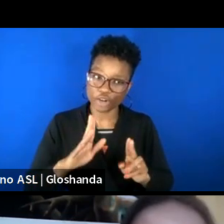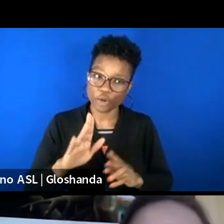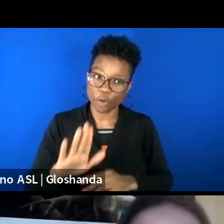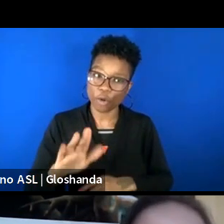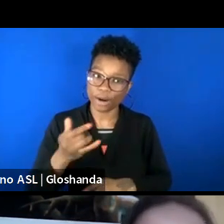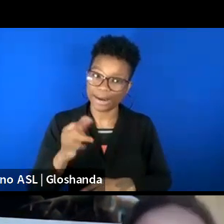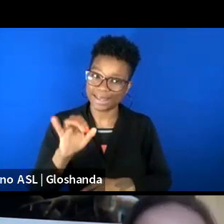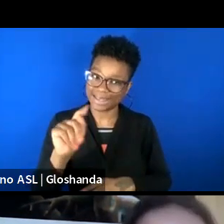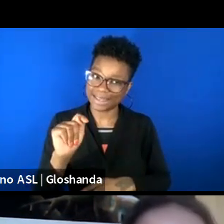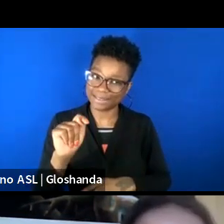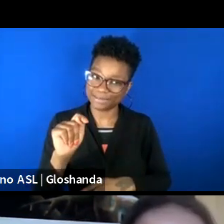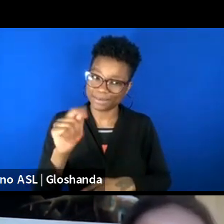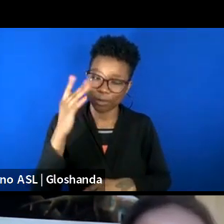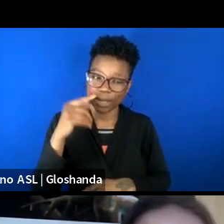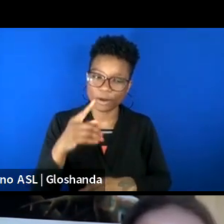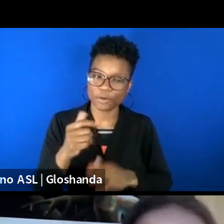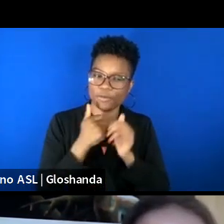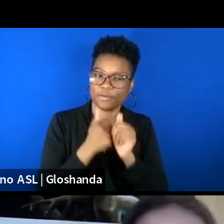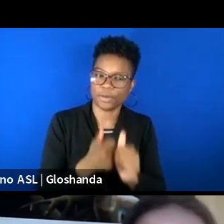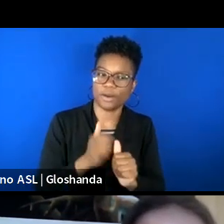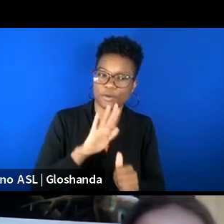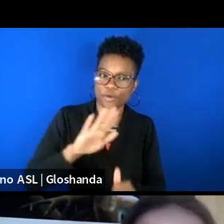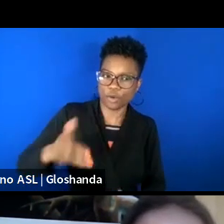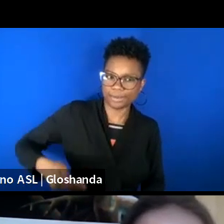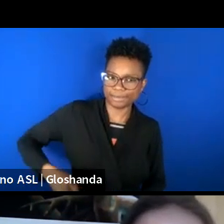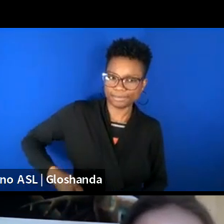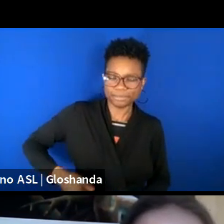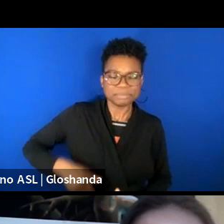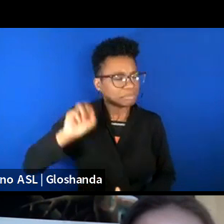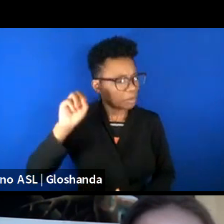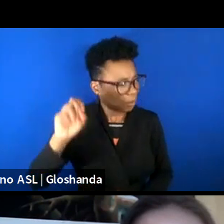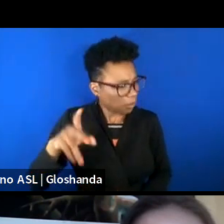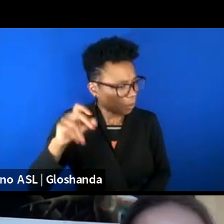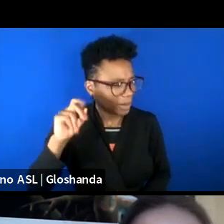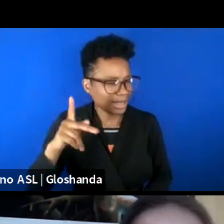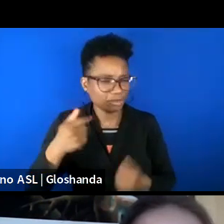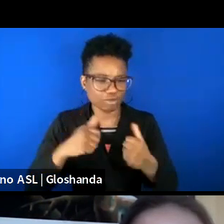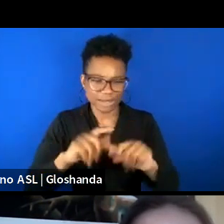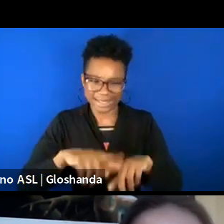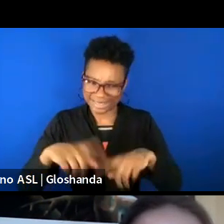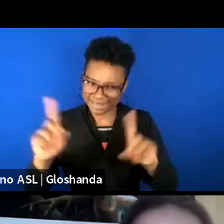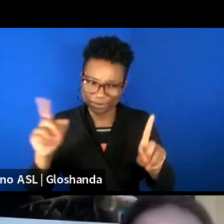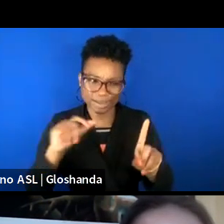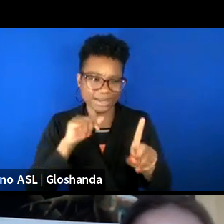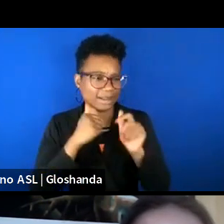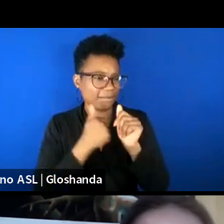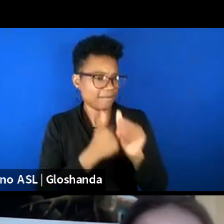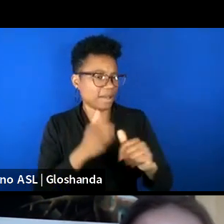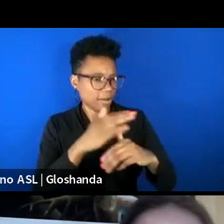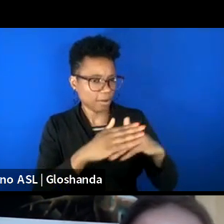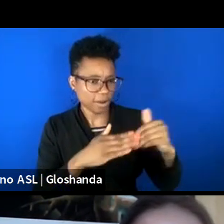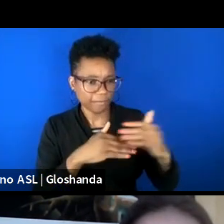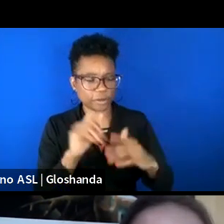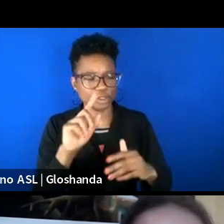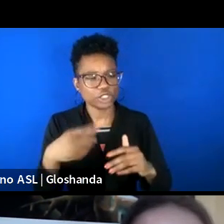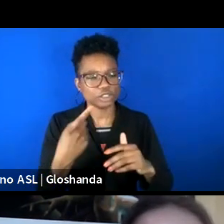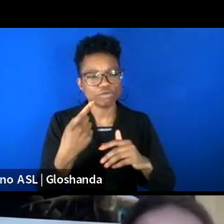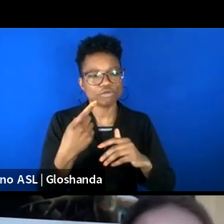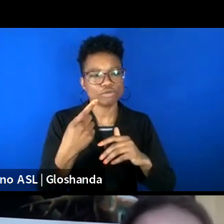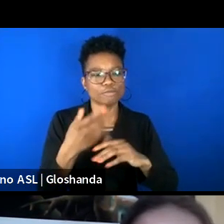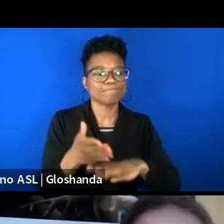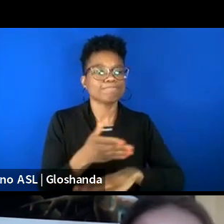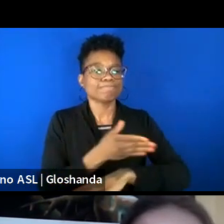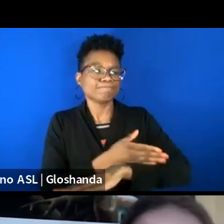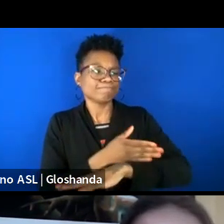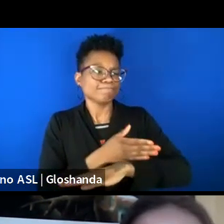instinct. You know, it's okay to step outside of your comfort zone and to try something different, you know, just to stretch your skills